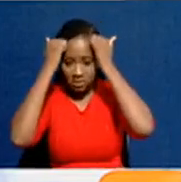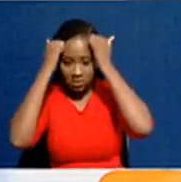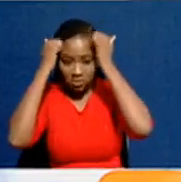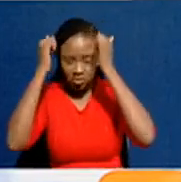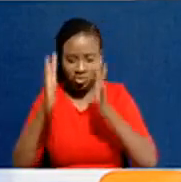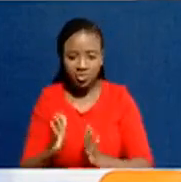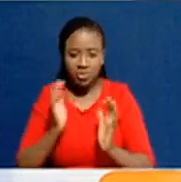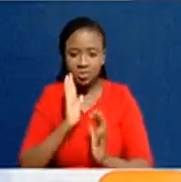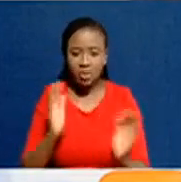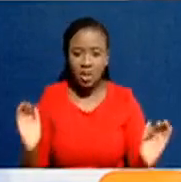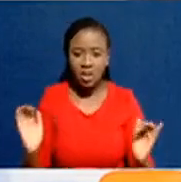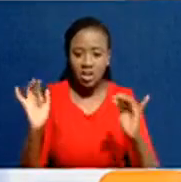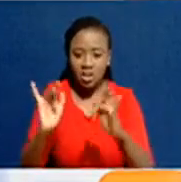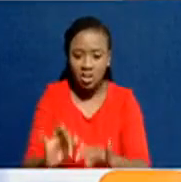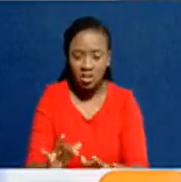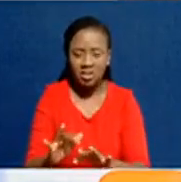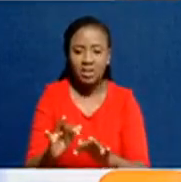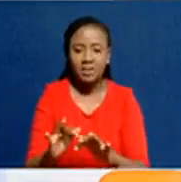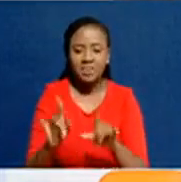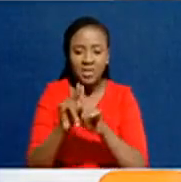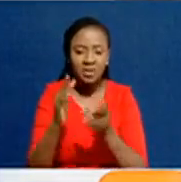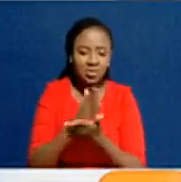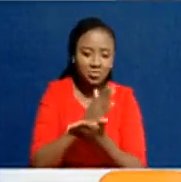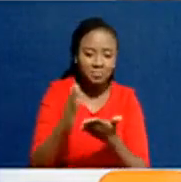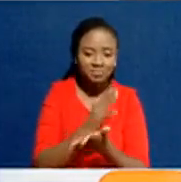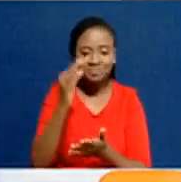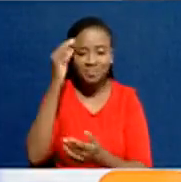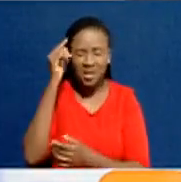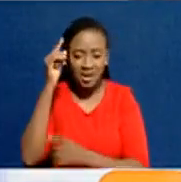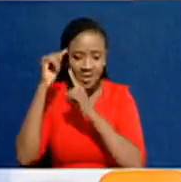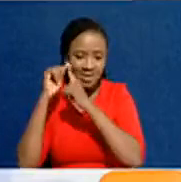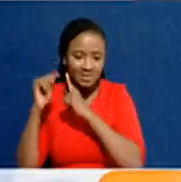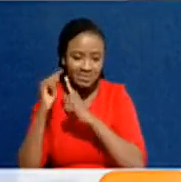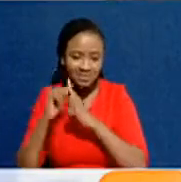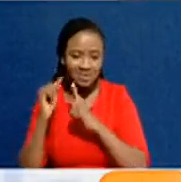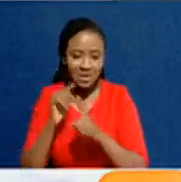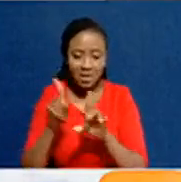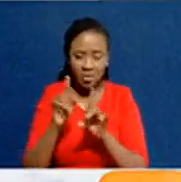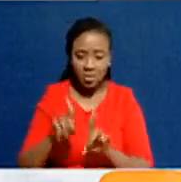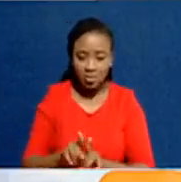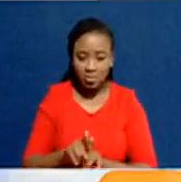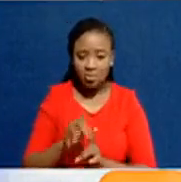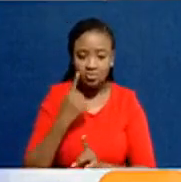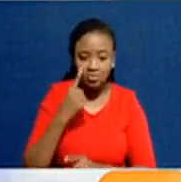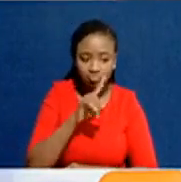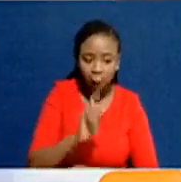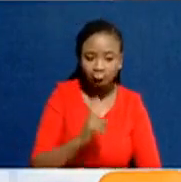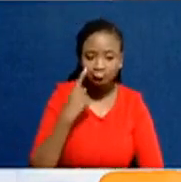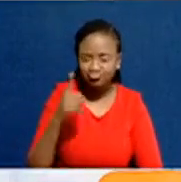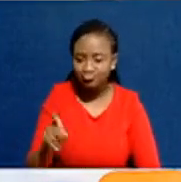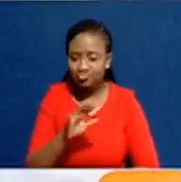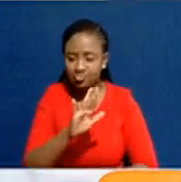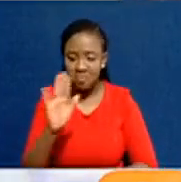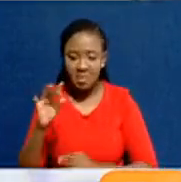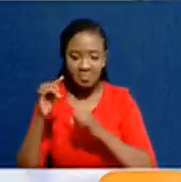to congregate to be able to share experiences, especially on the testing regime and the testing